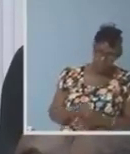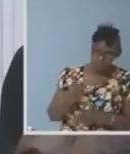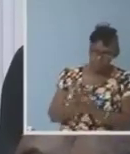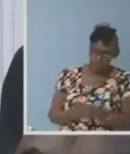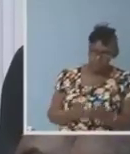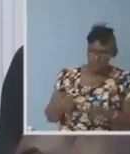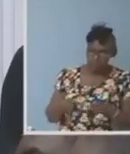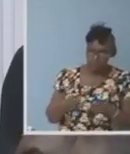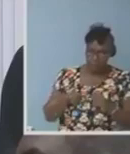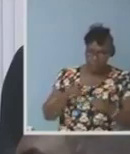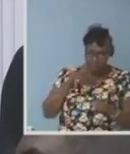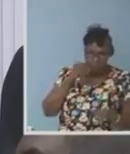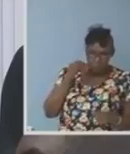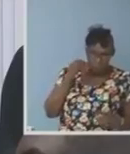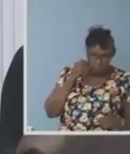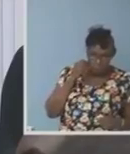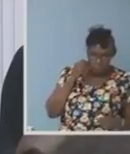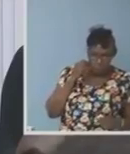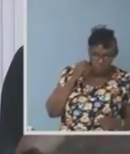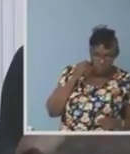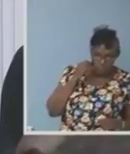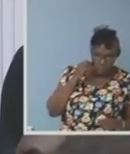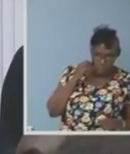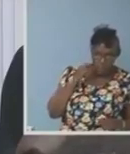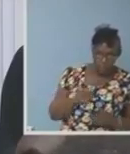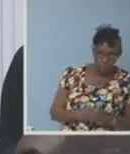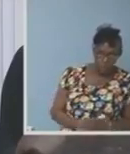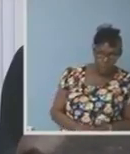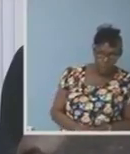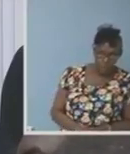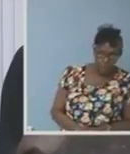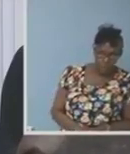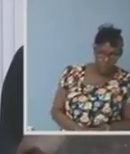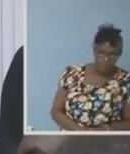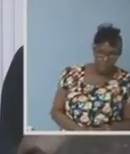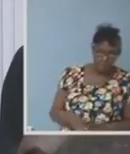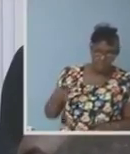such as supermarkets and